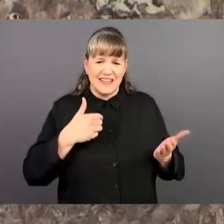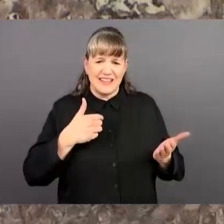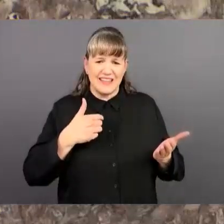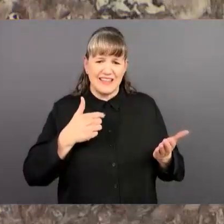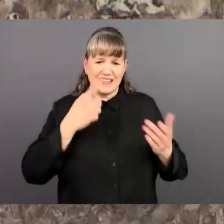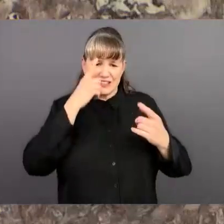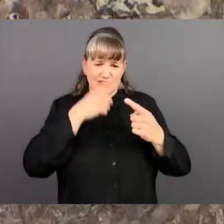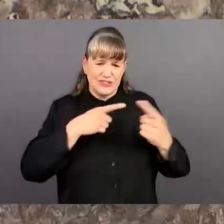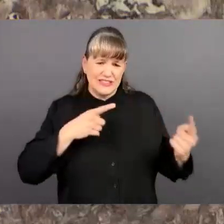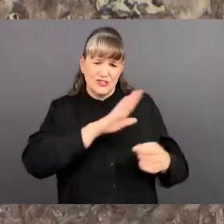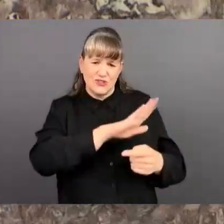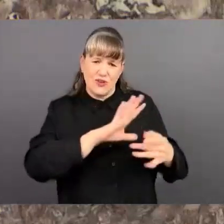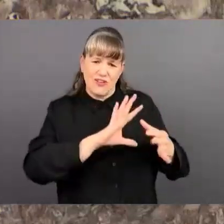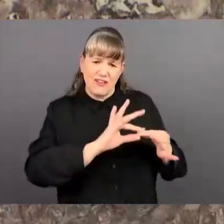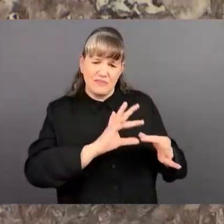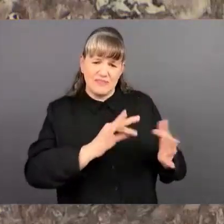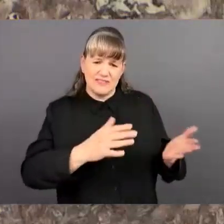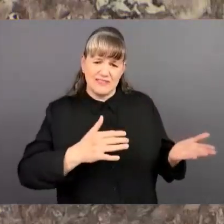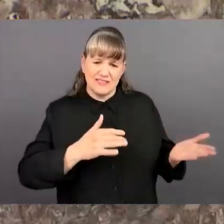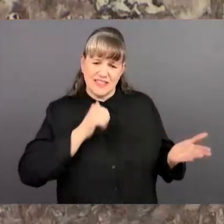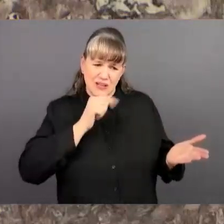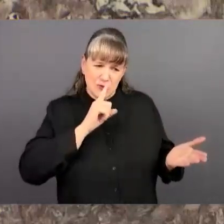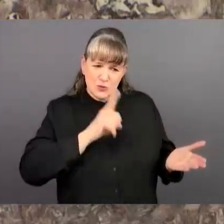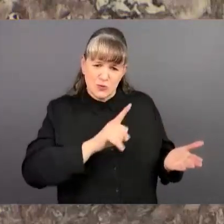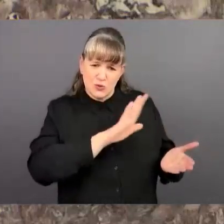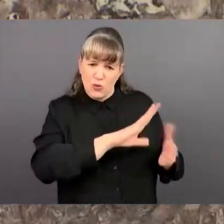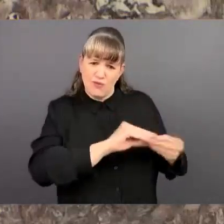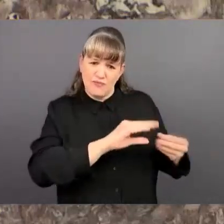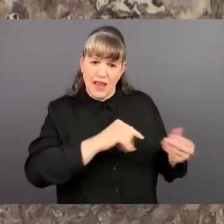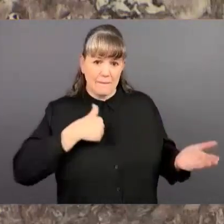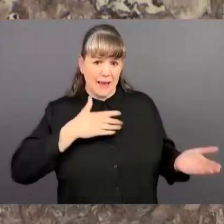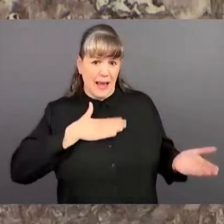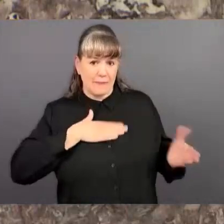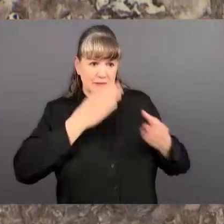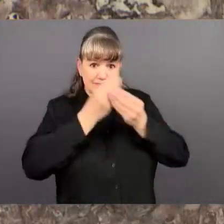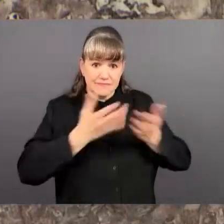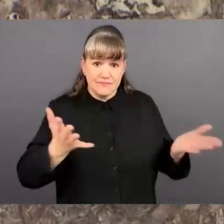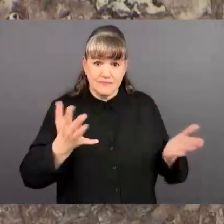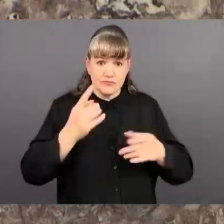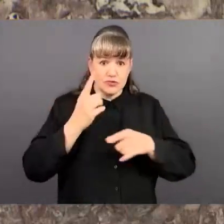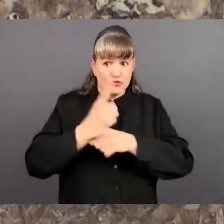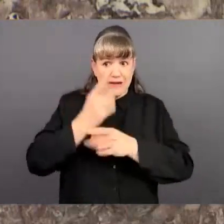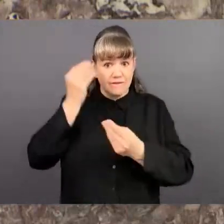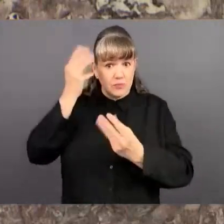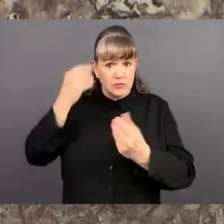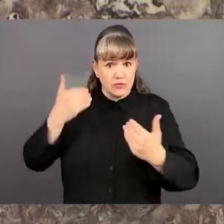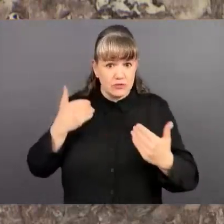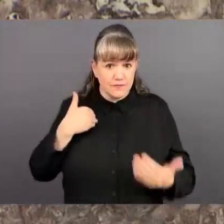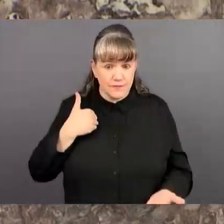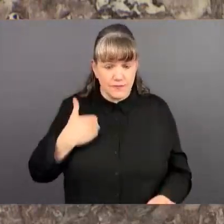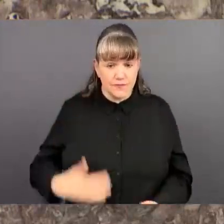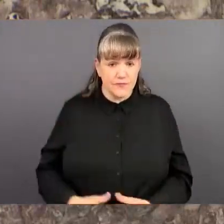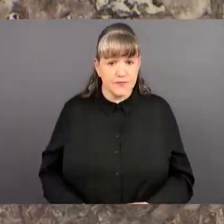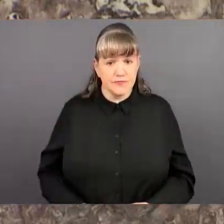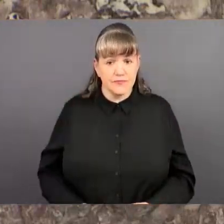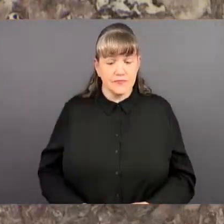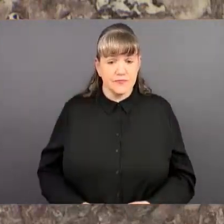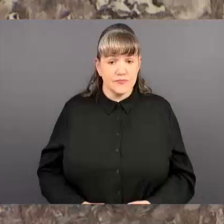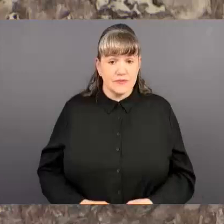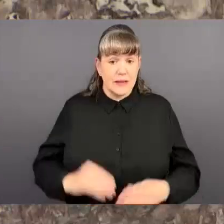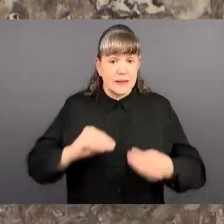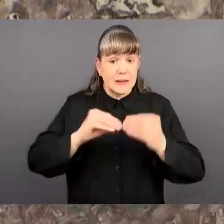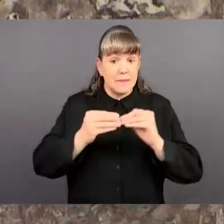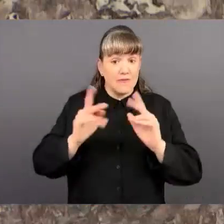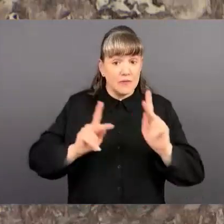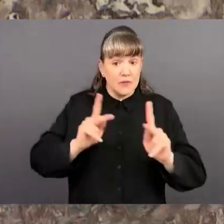very happy to correct the record on this issue. The numbers of people who are released on extended leave do change